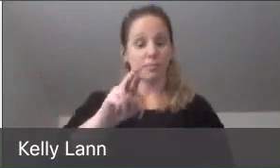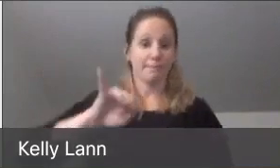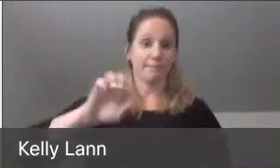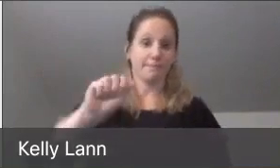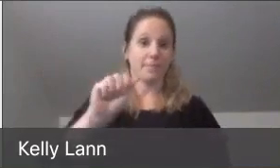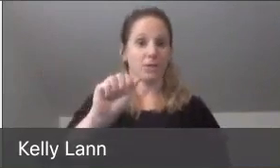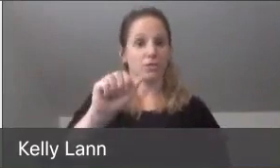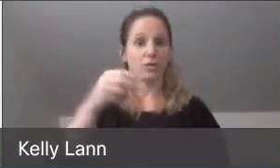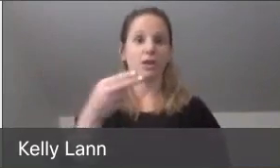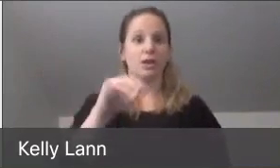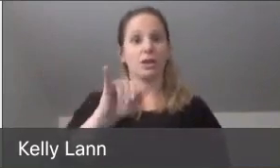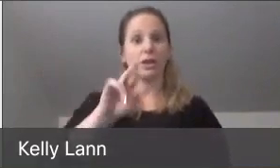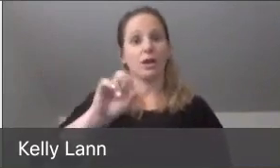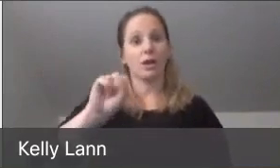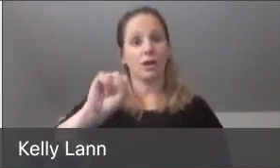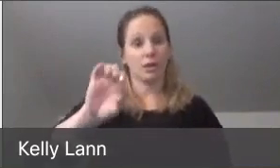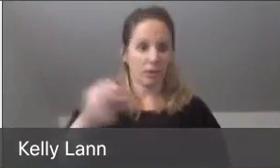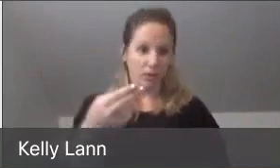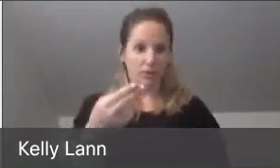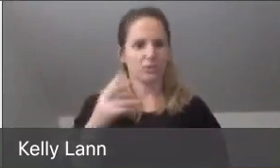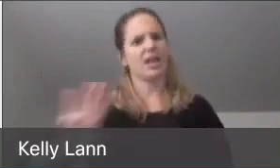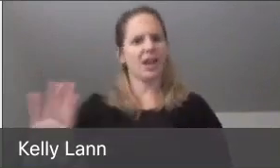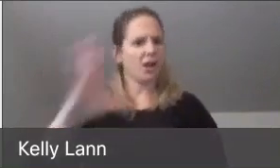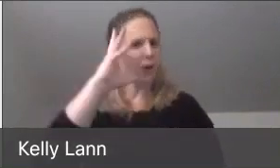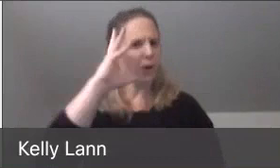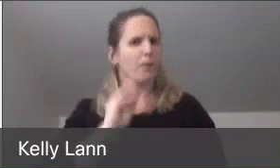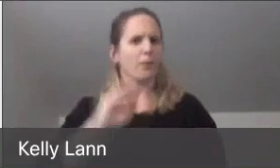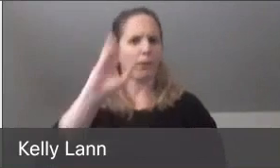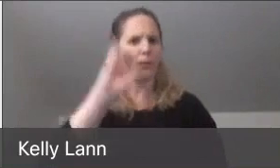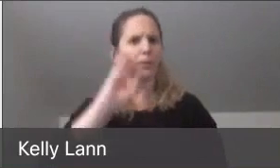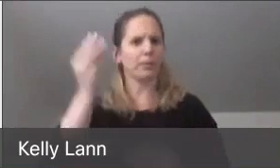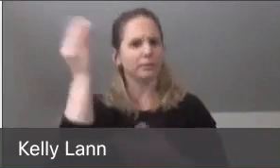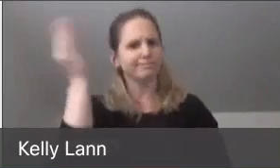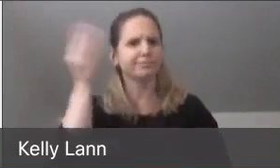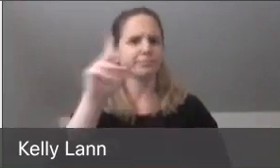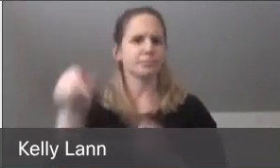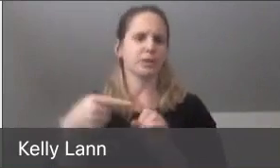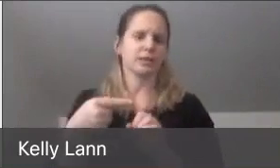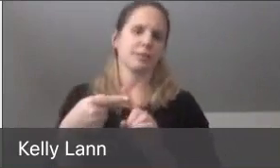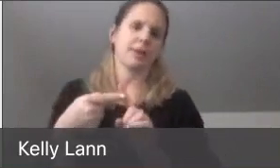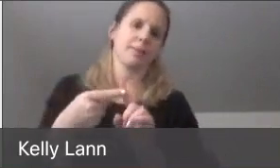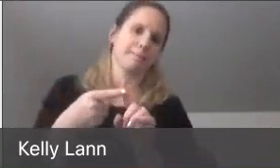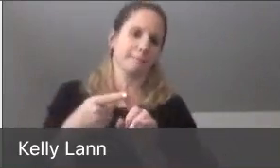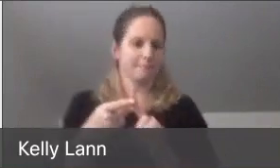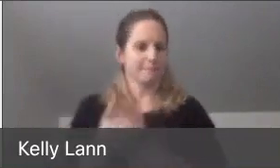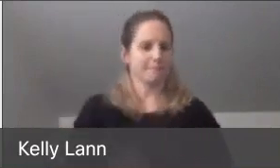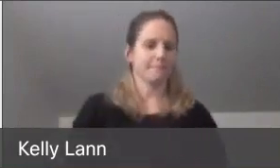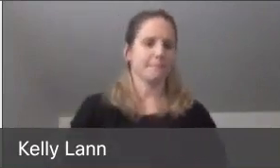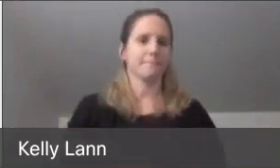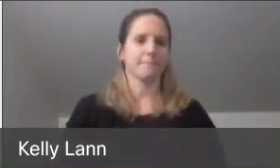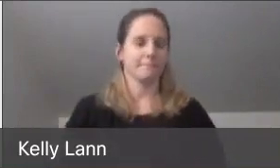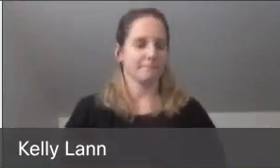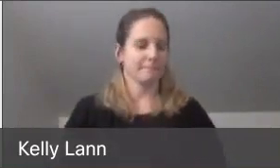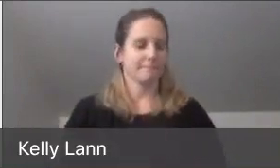you some her vast experience with bringing trauma-informed practices to her courts in Queens.